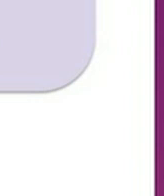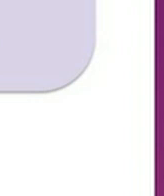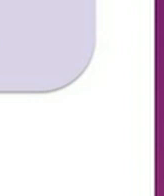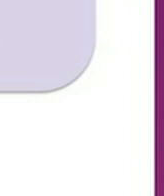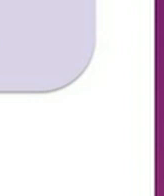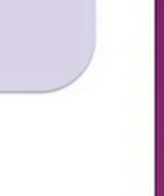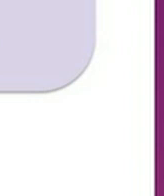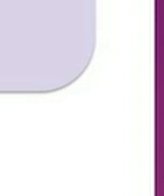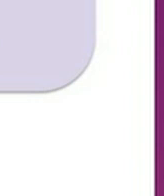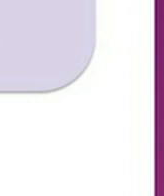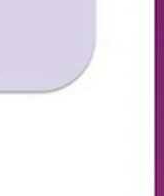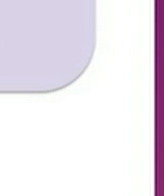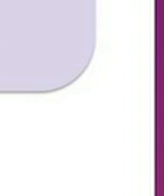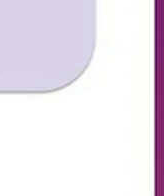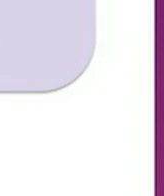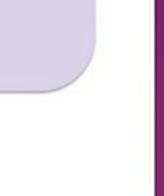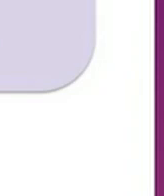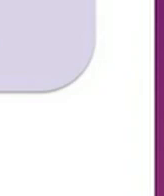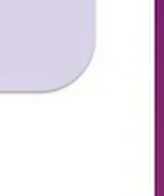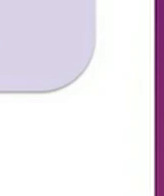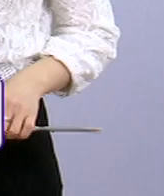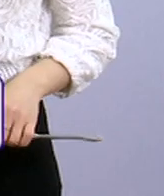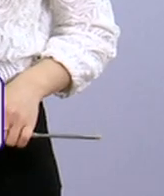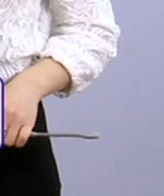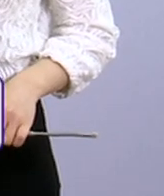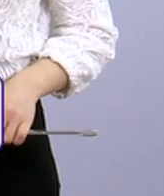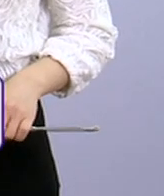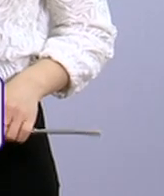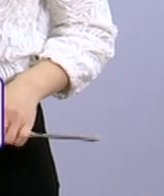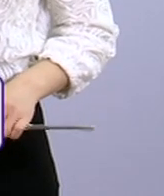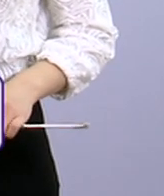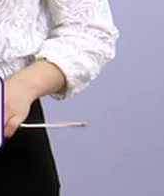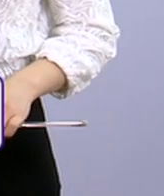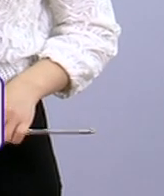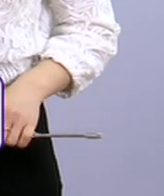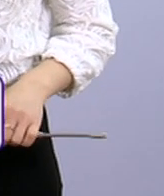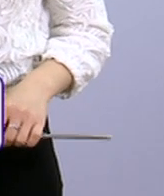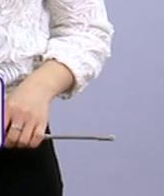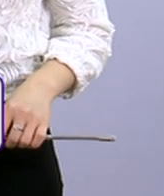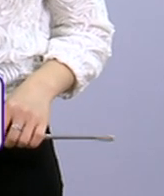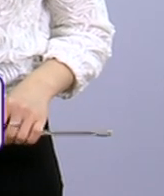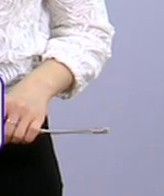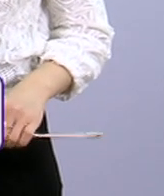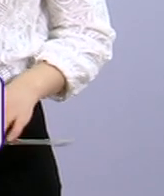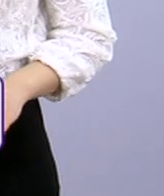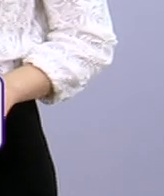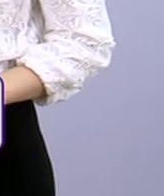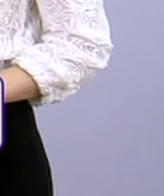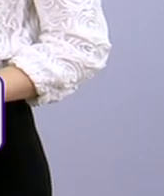Well, how many correct answers have you got? Wow, you are the smartest one.